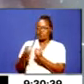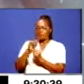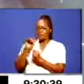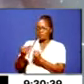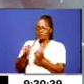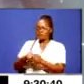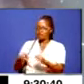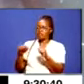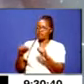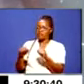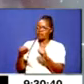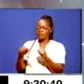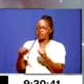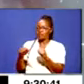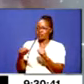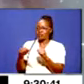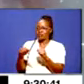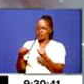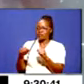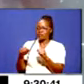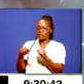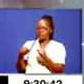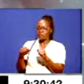to be able to